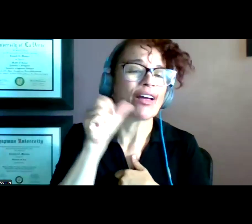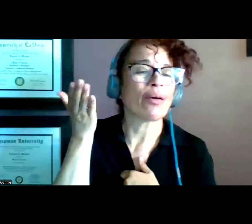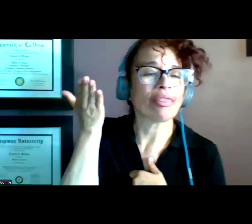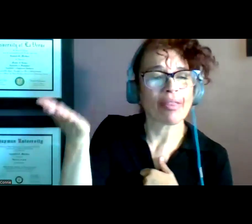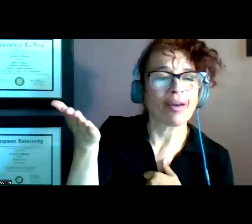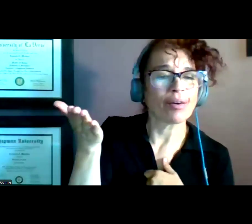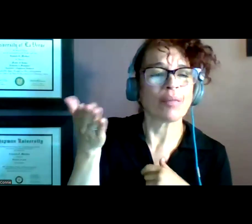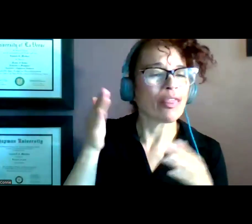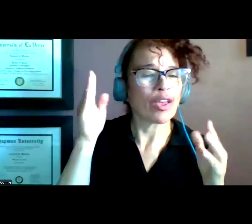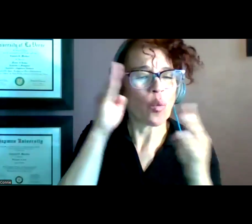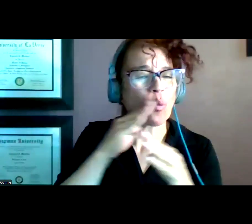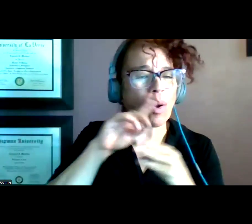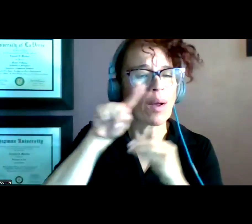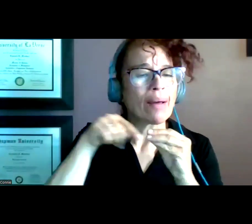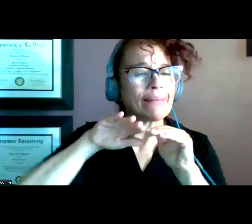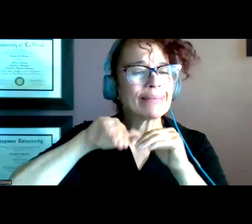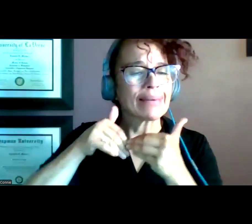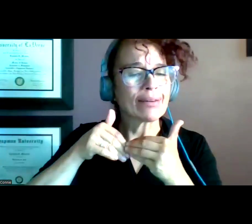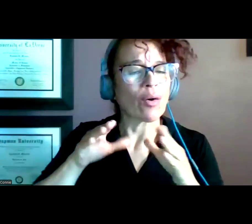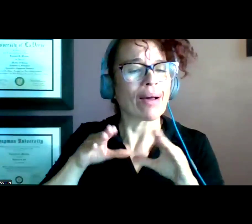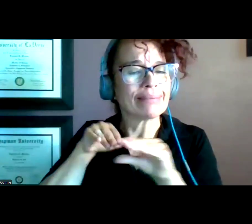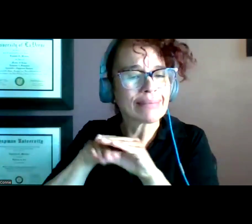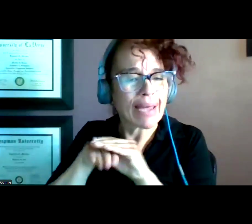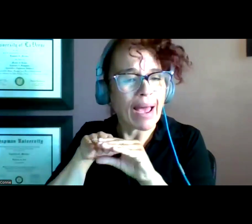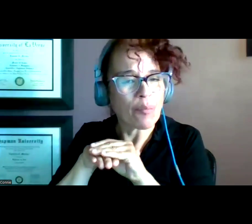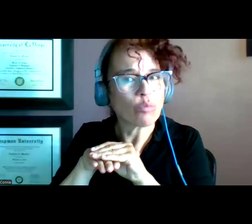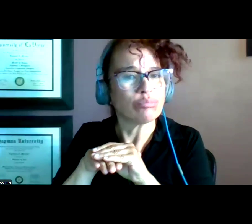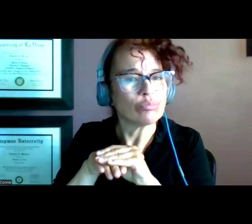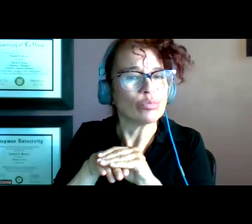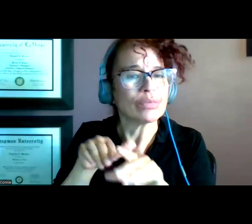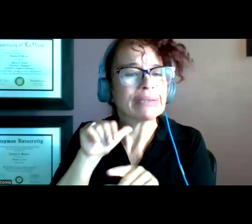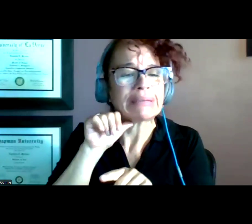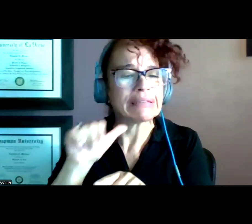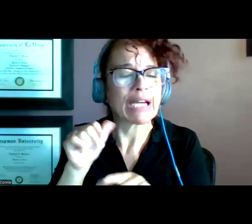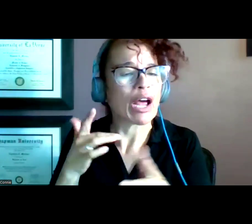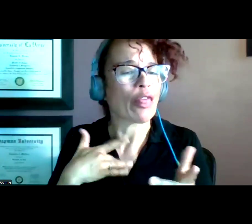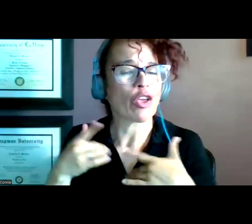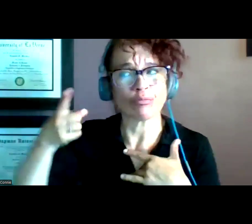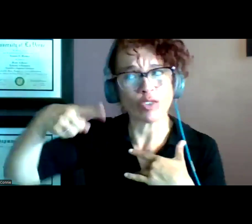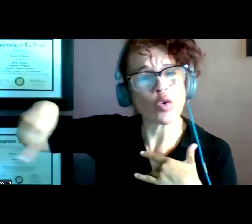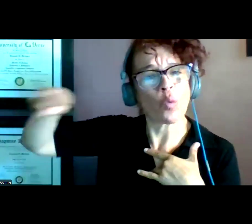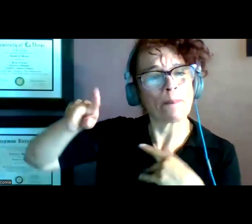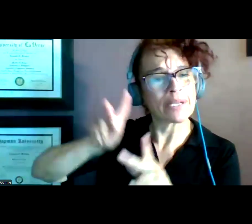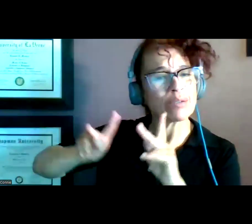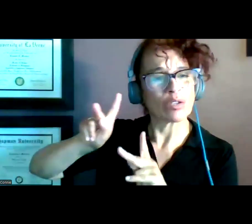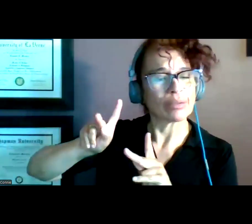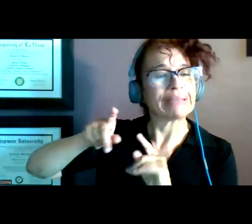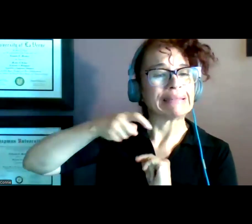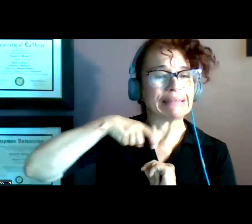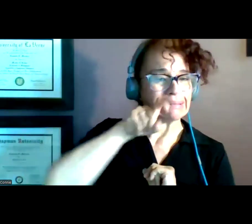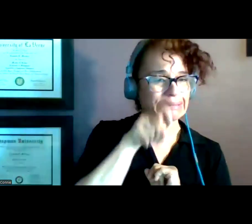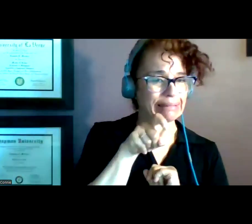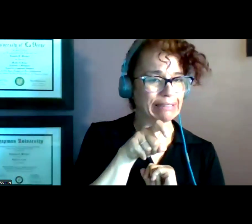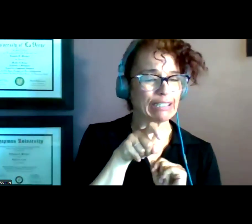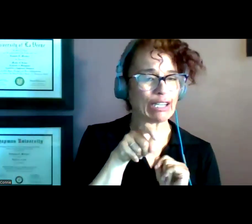but they don't worry about how accessible it is and that it's not a concern to them until they're in need of these